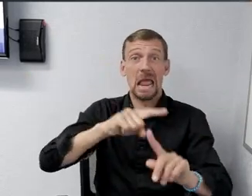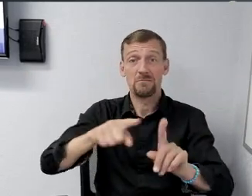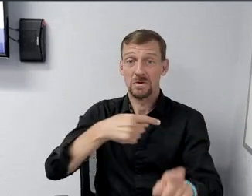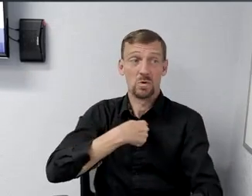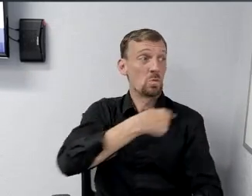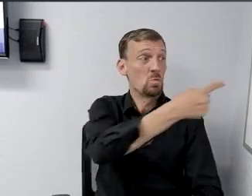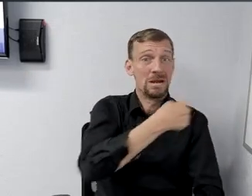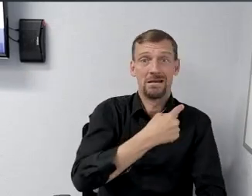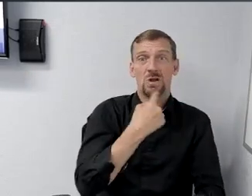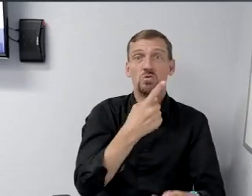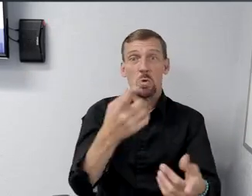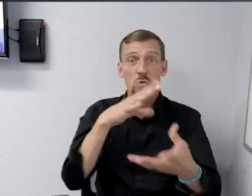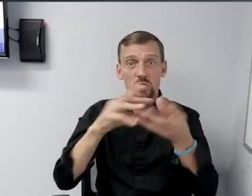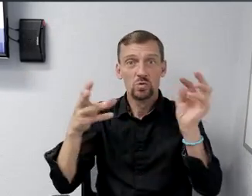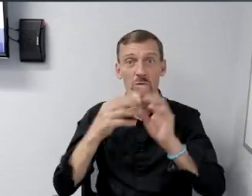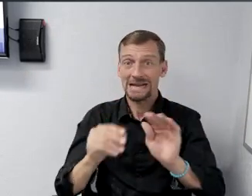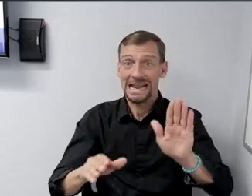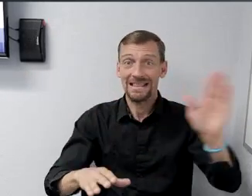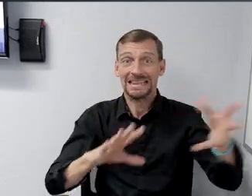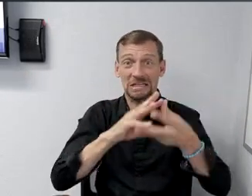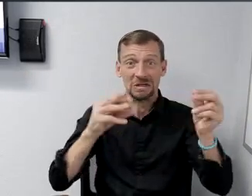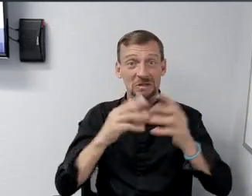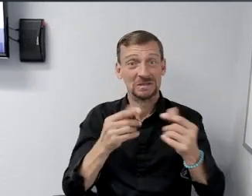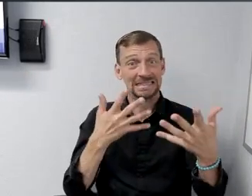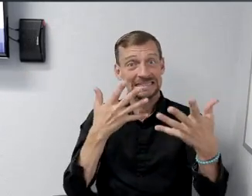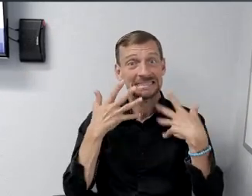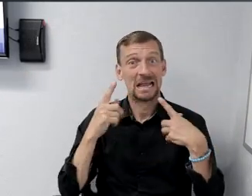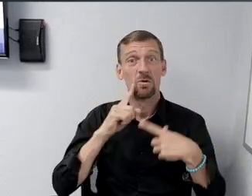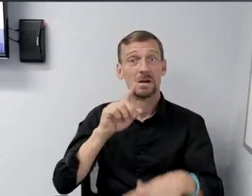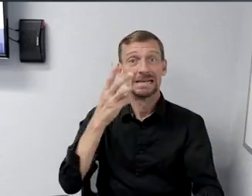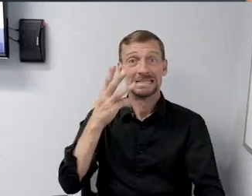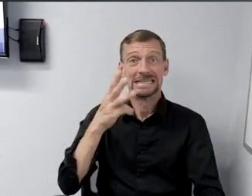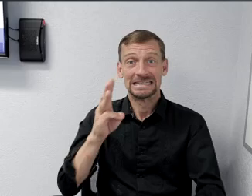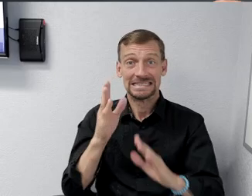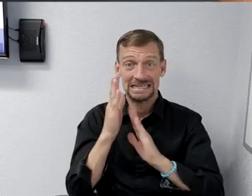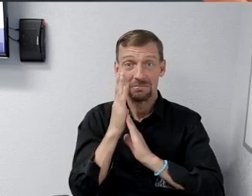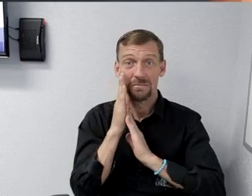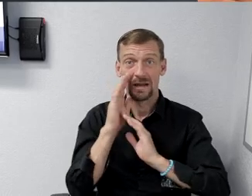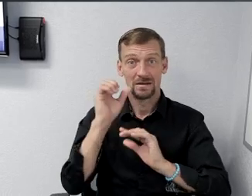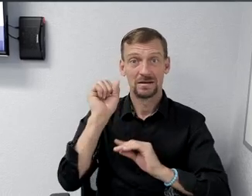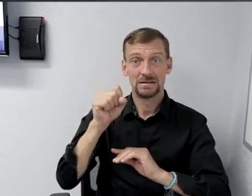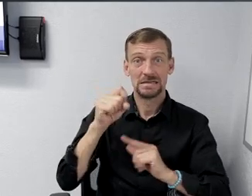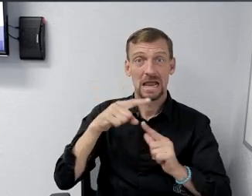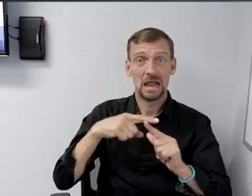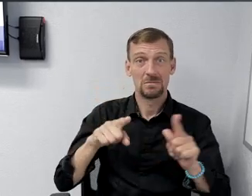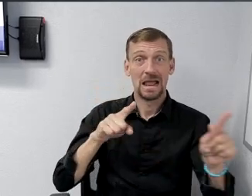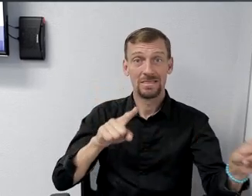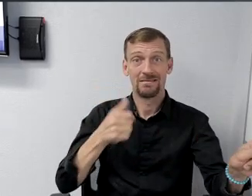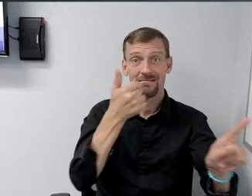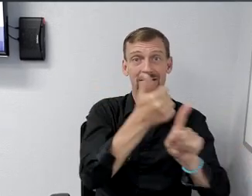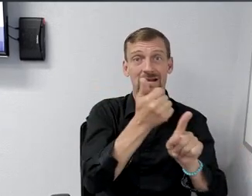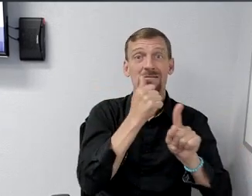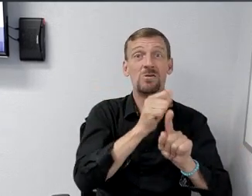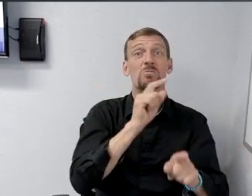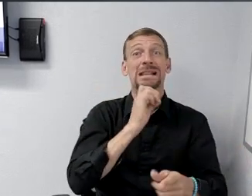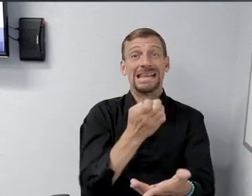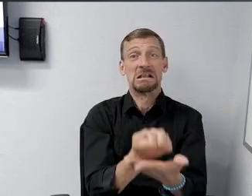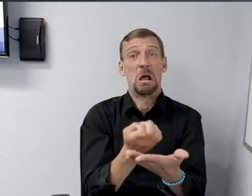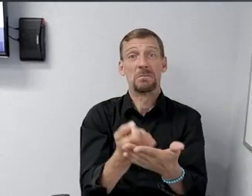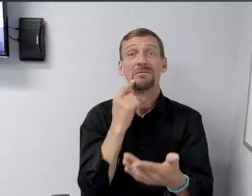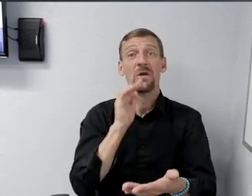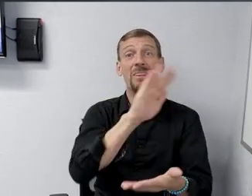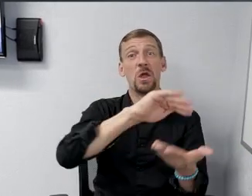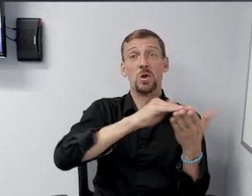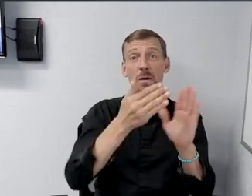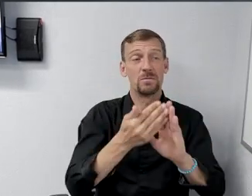and their story was a sad one too. Mm-hmm. Only 16 beds, but they are the economy for their community.